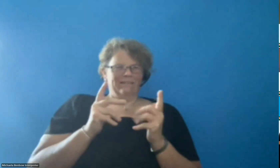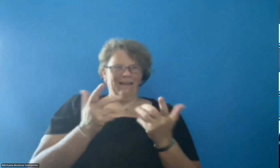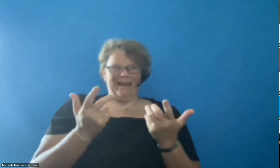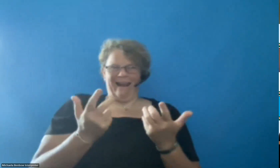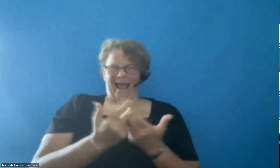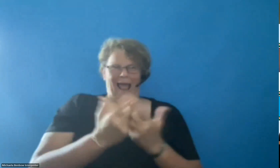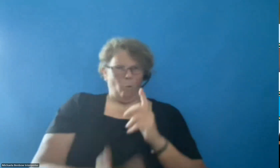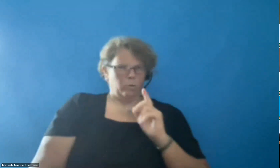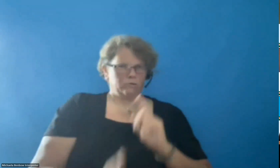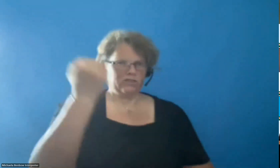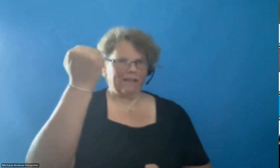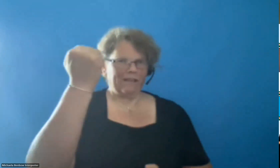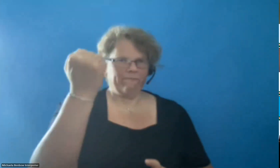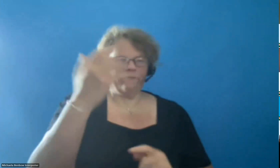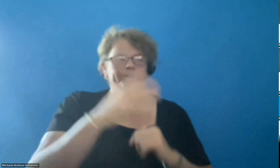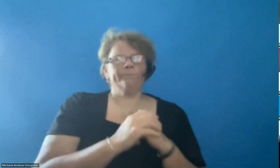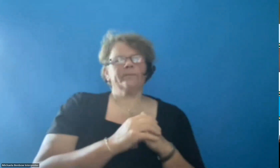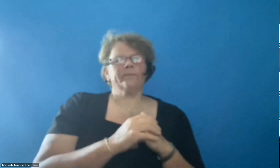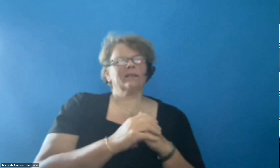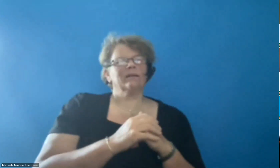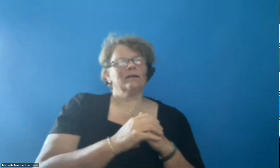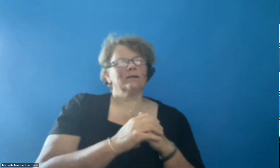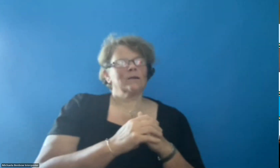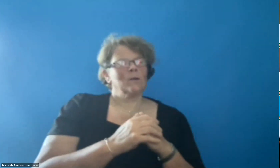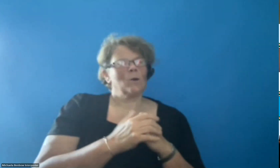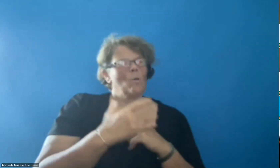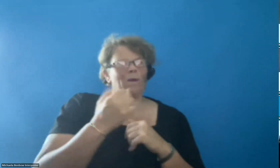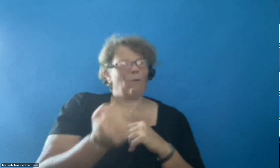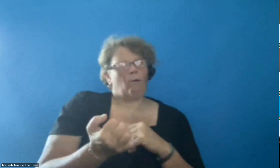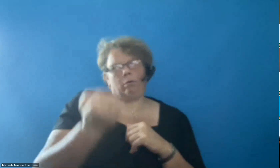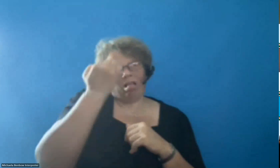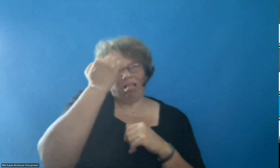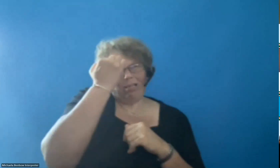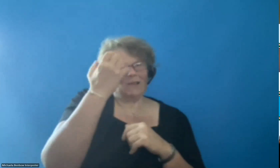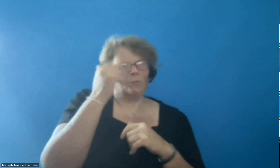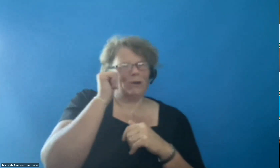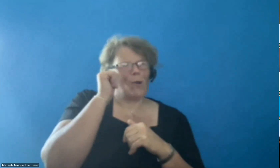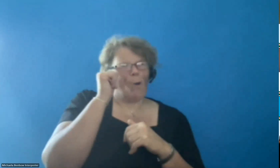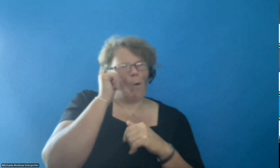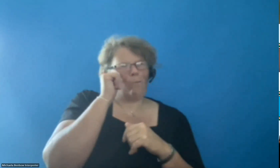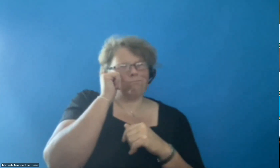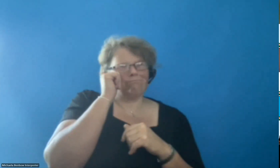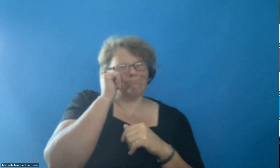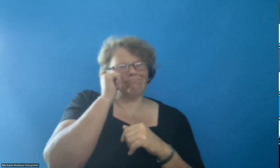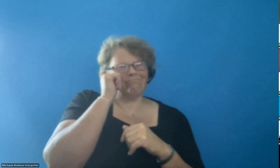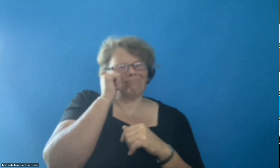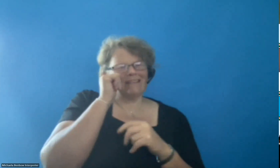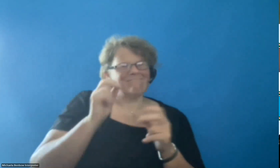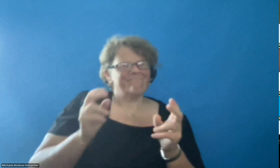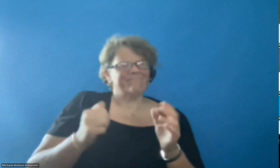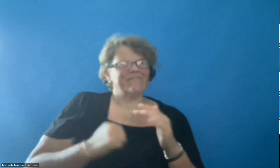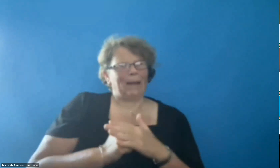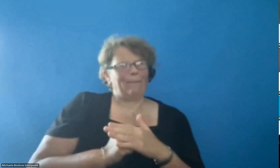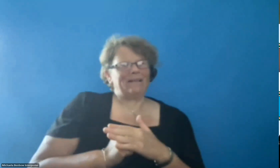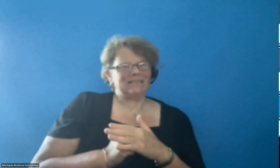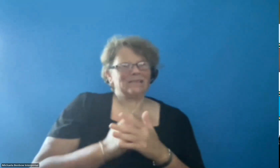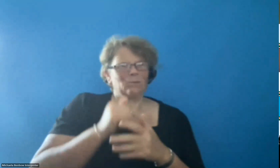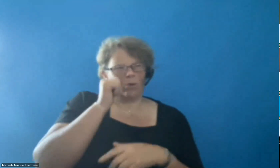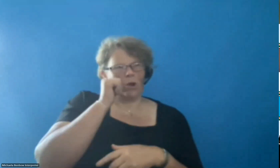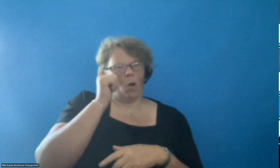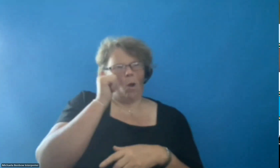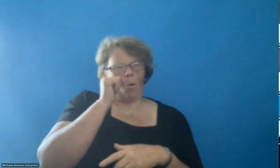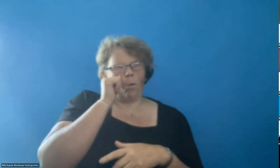do it. We're not naive, though, that obviously we talked before about some of the constraints, some of the broader things that we need to do